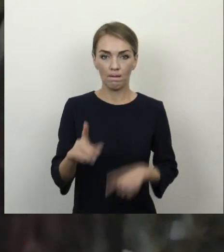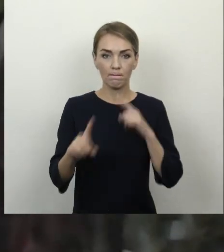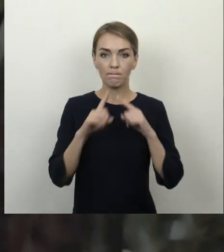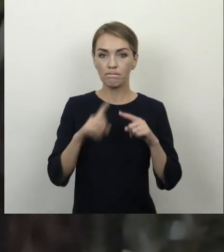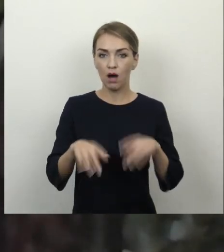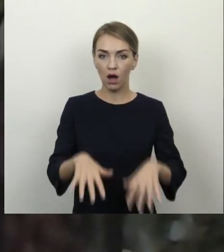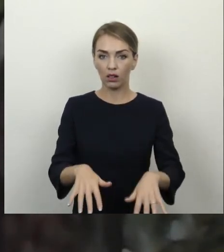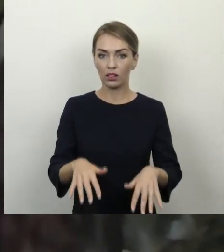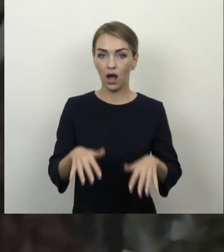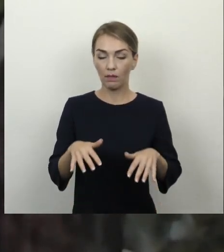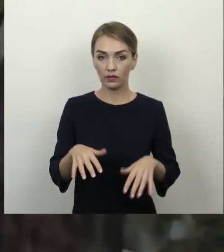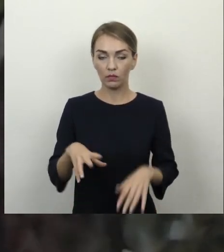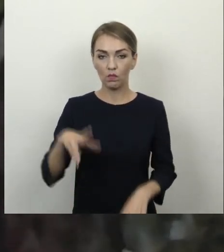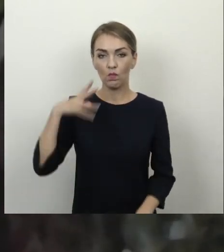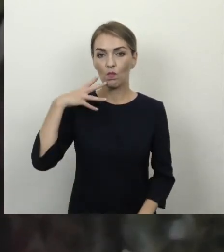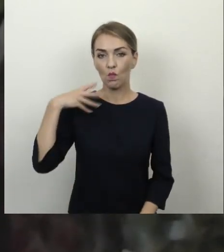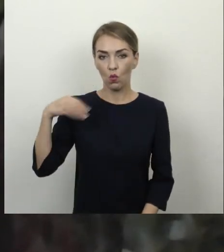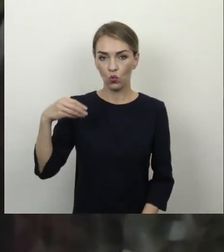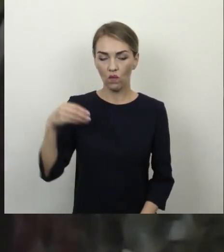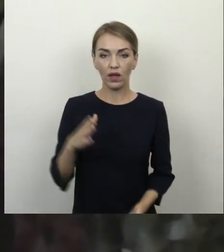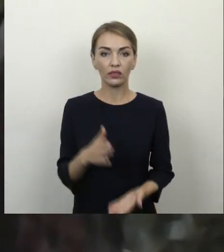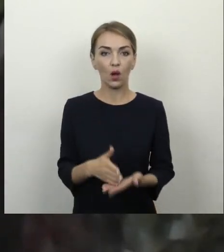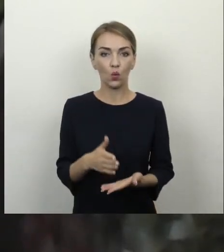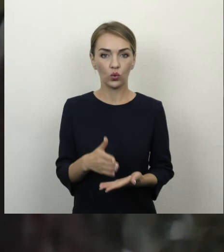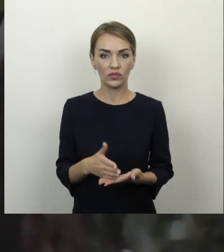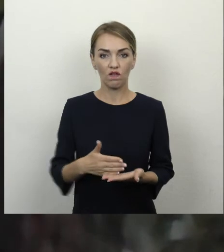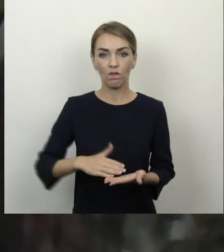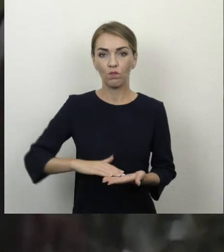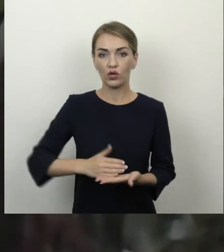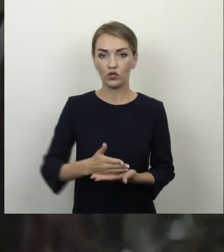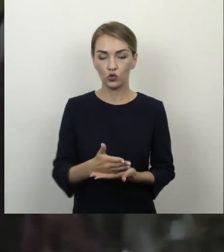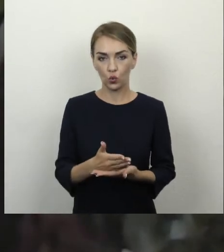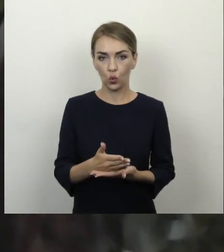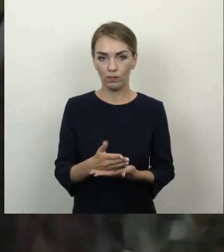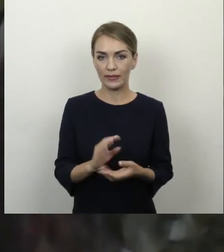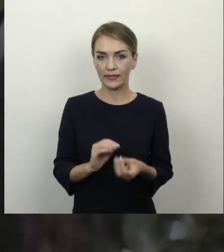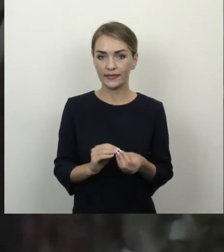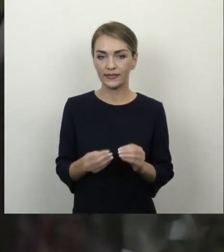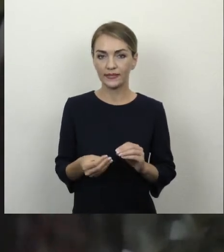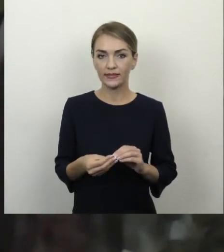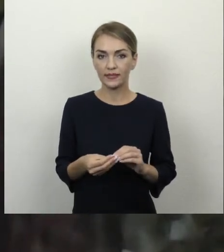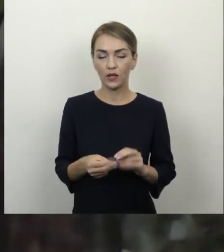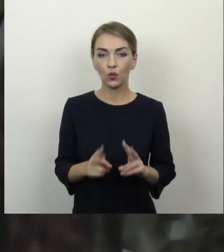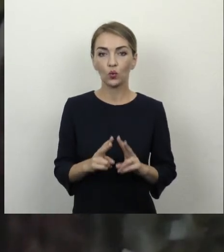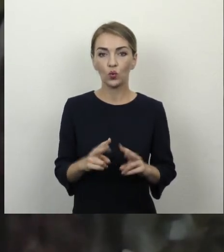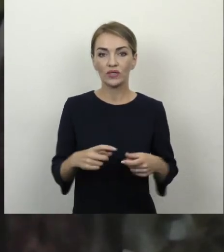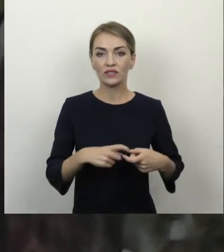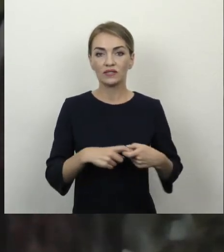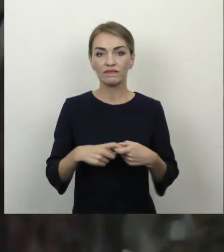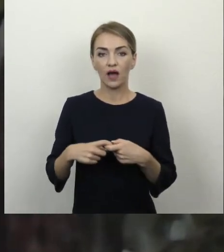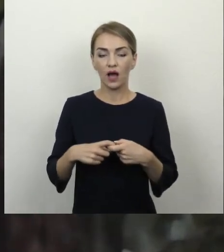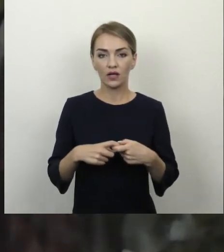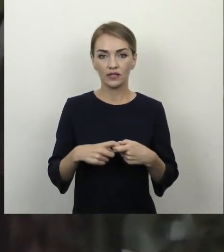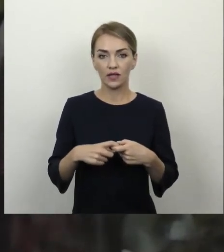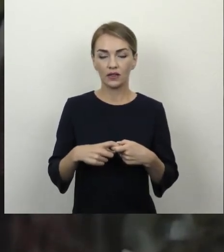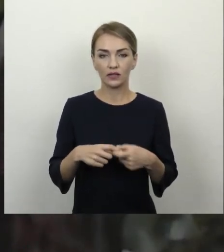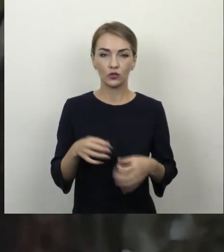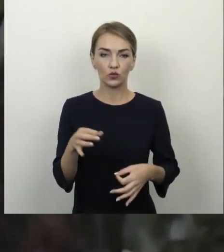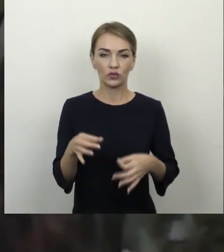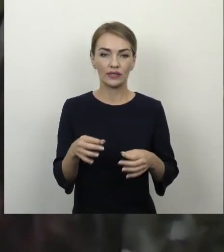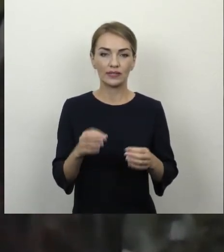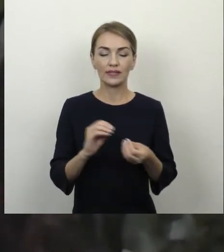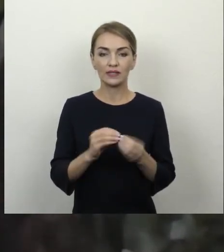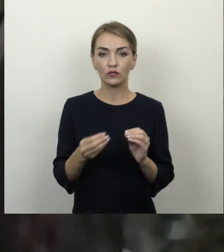elections, parliamentary elections in Moldova. Moldova is in the midst of the